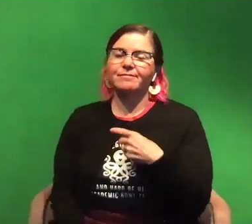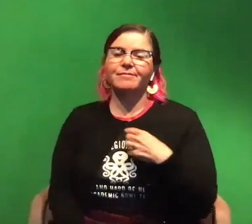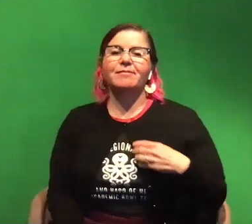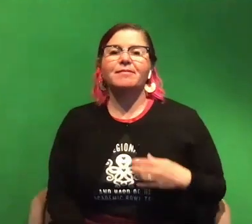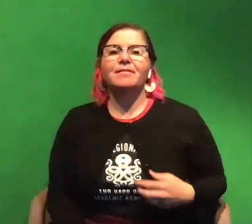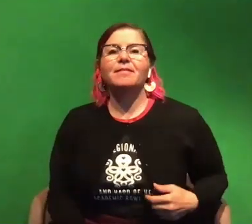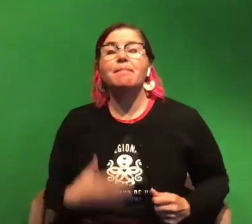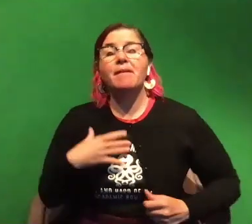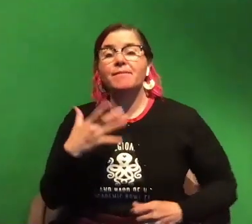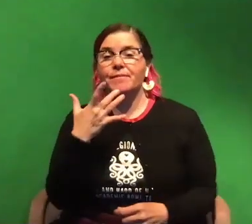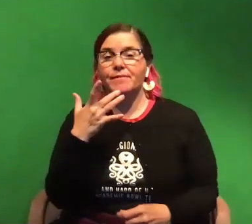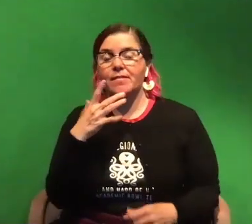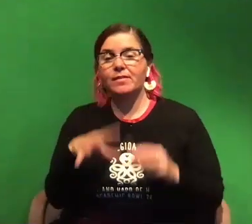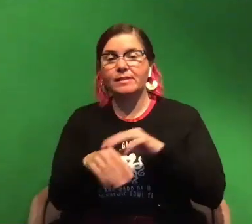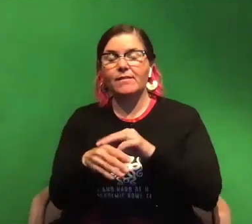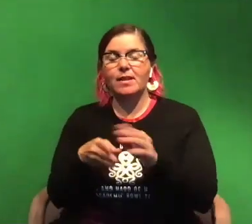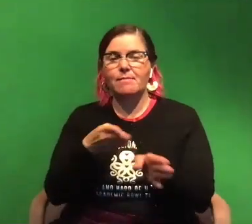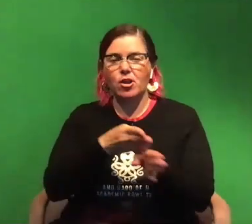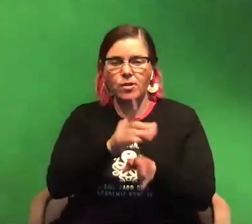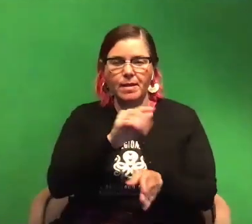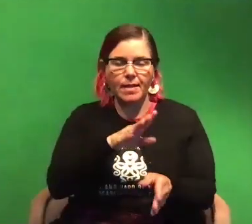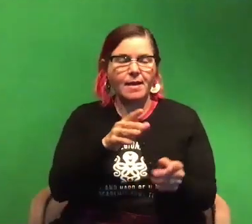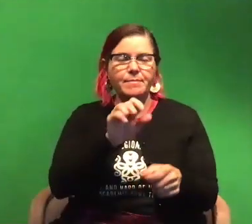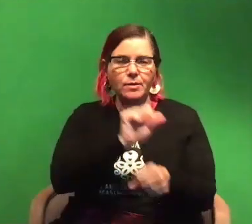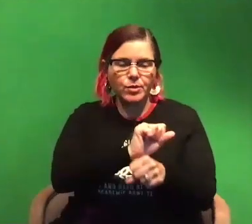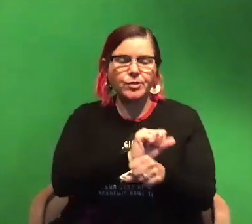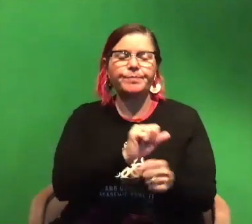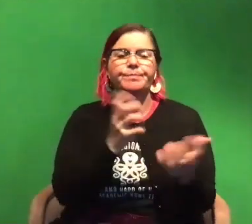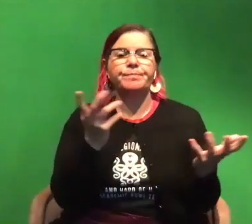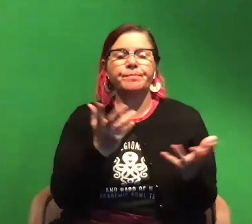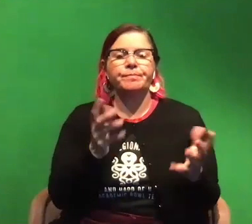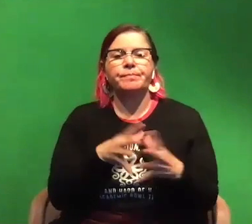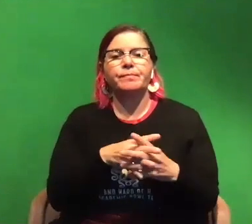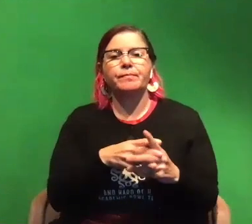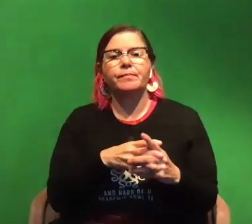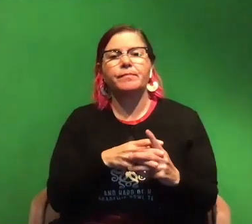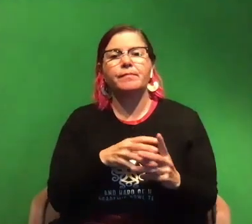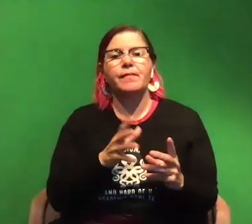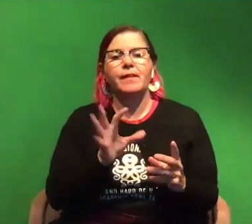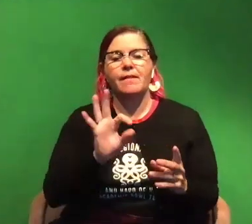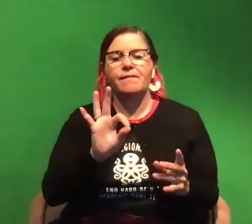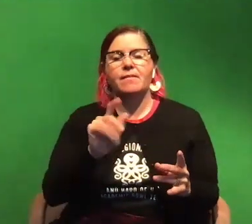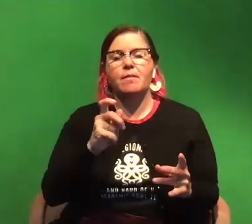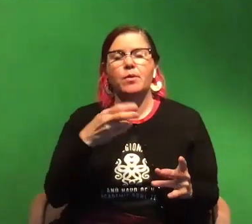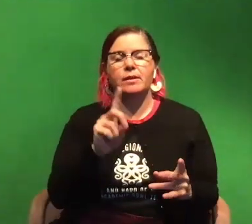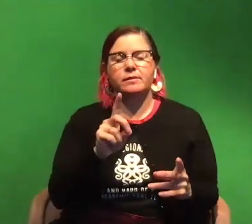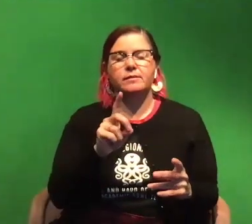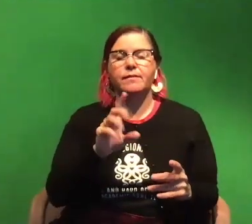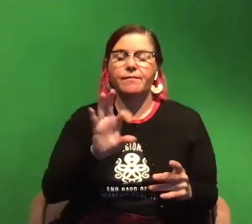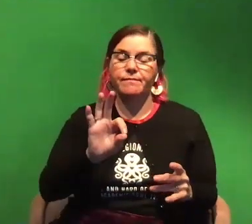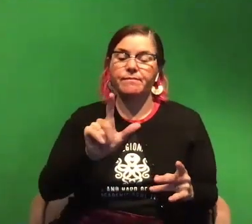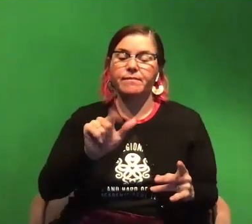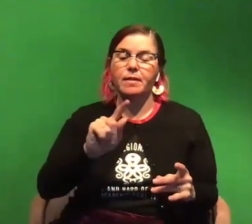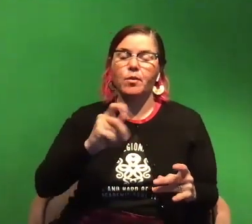my favorite cephalopod in my career, in my lab and things, has to be the flamboyant cuttlefish, just because they're so